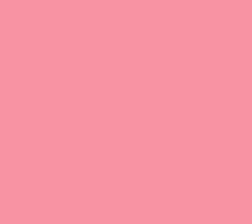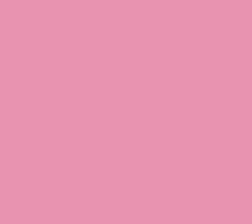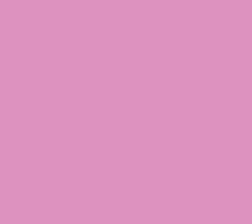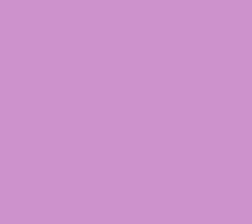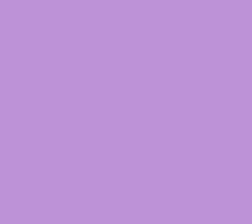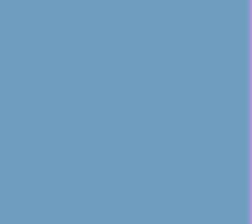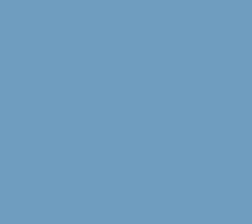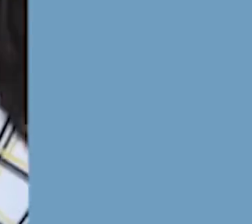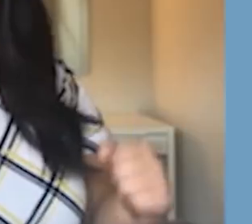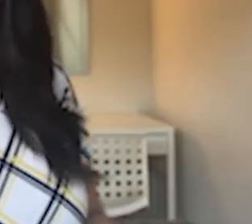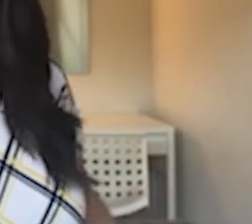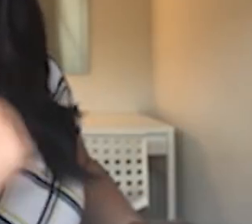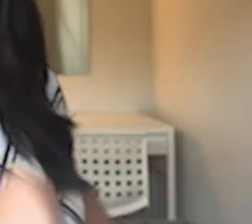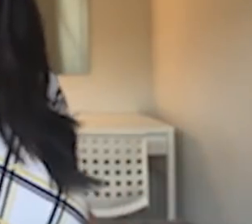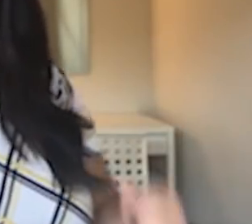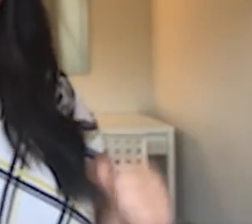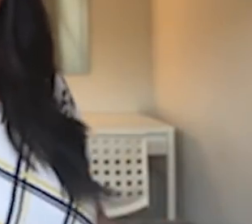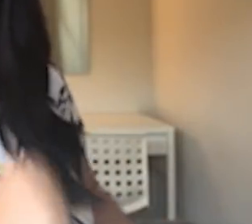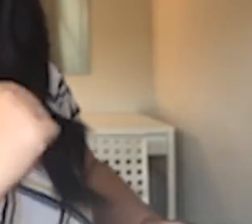organizations